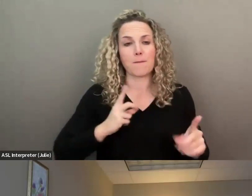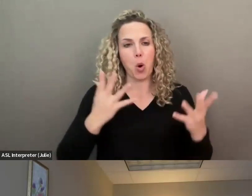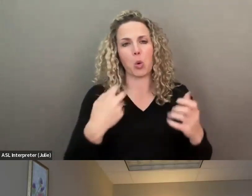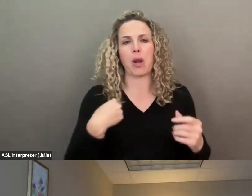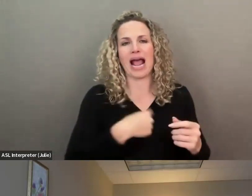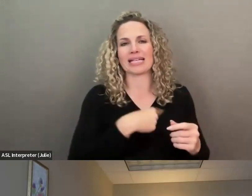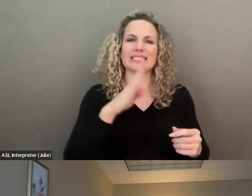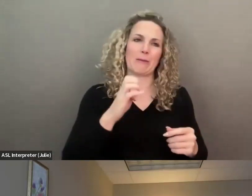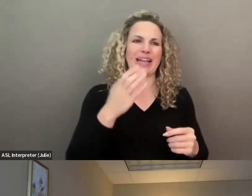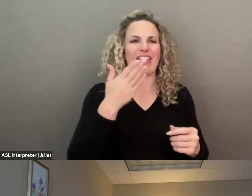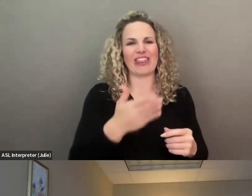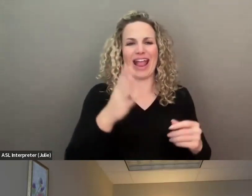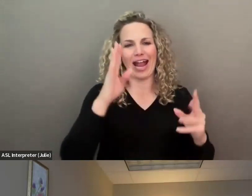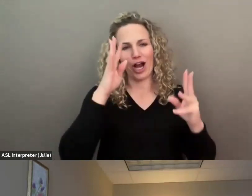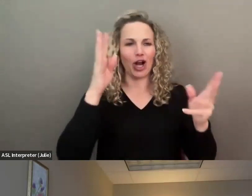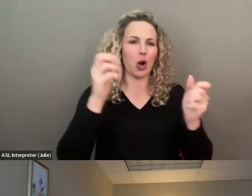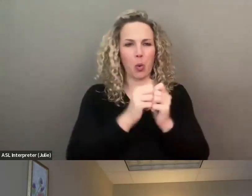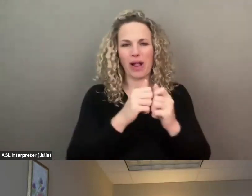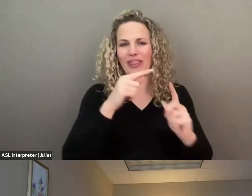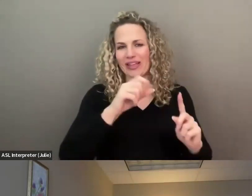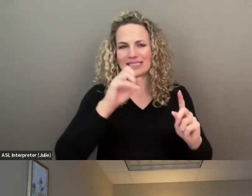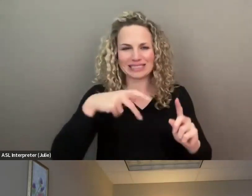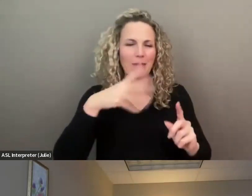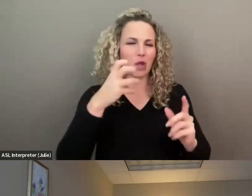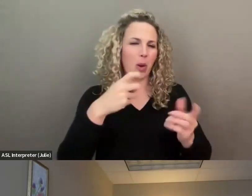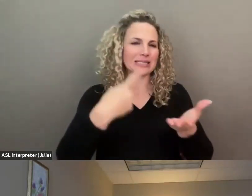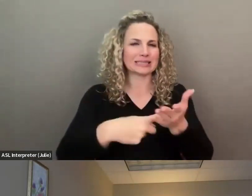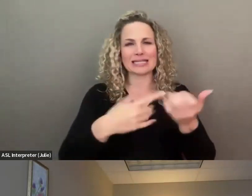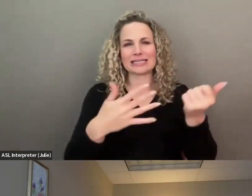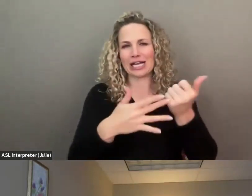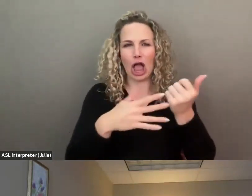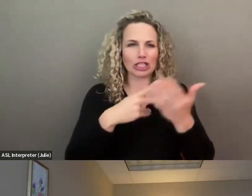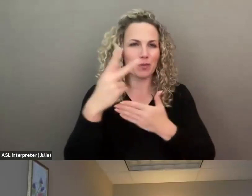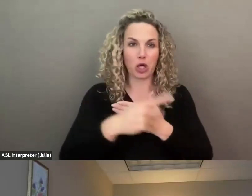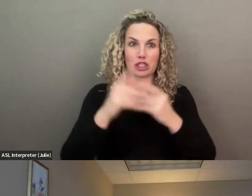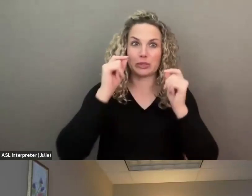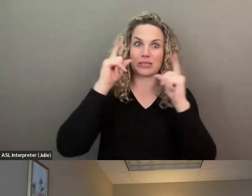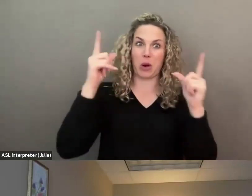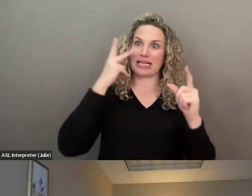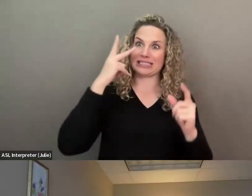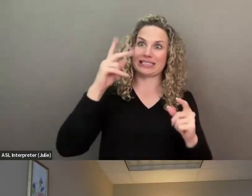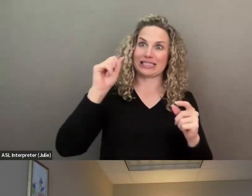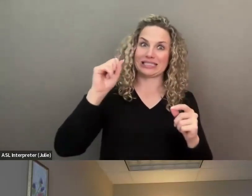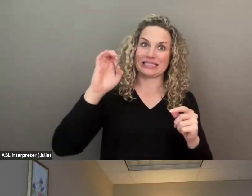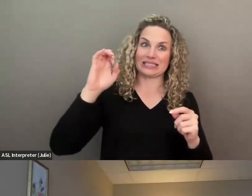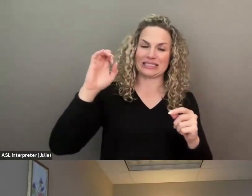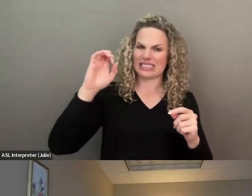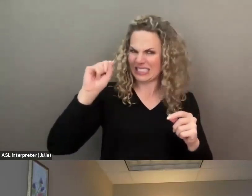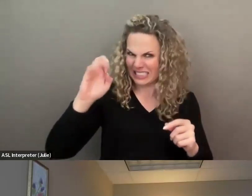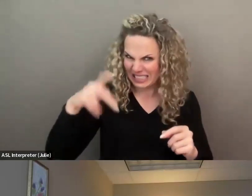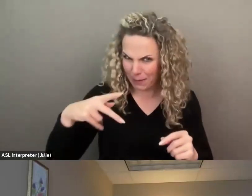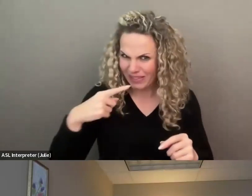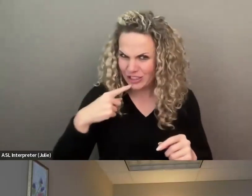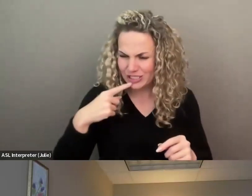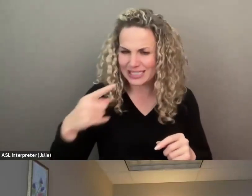to be there with STEP because they wanted to discuss the technology program. So she wouldn't be surprised to see STEP there. So when we walked in, that's what she